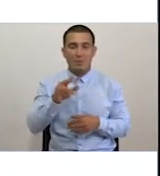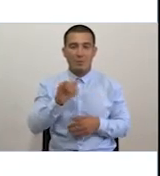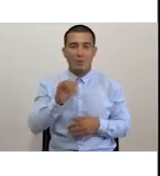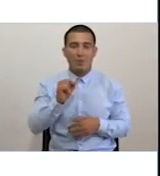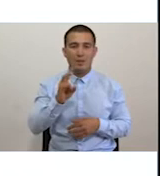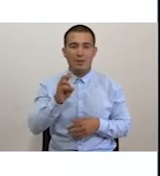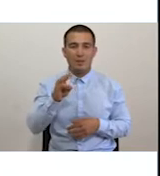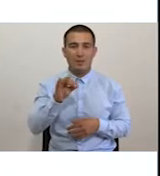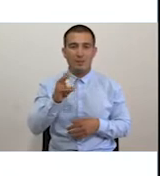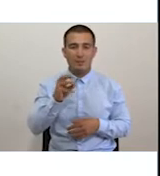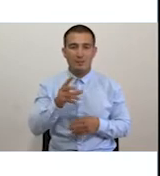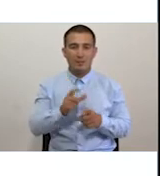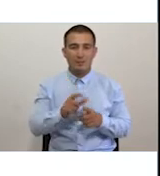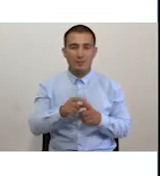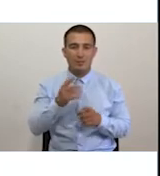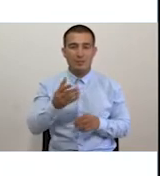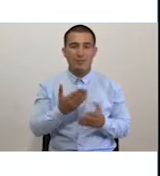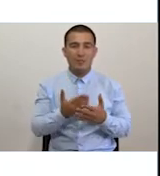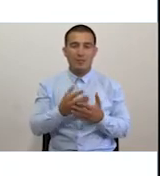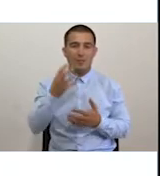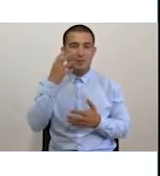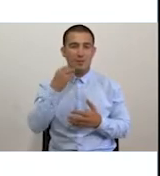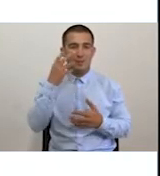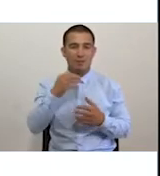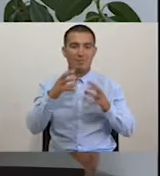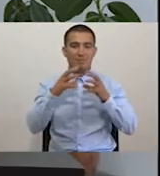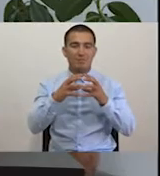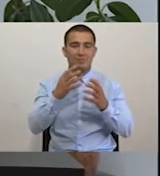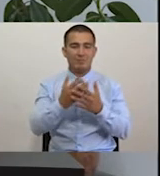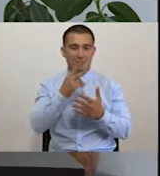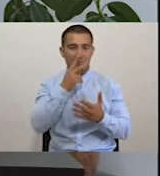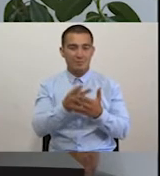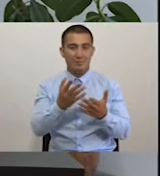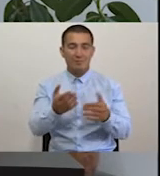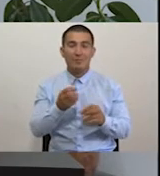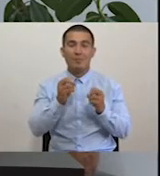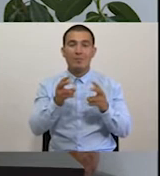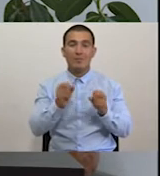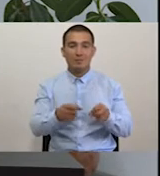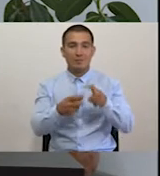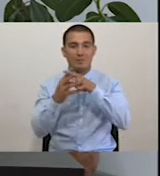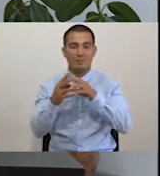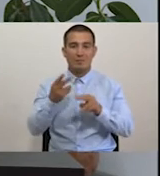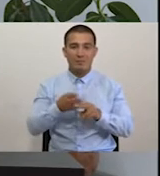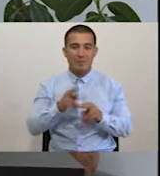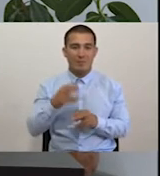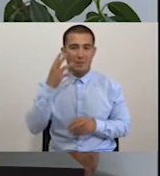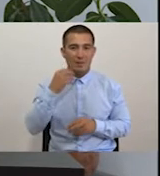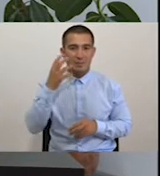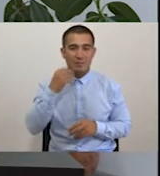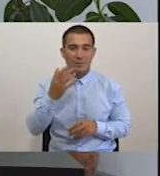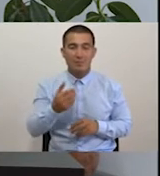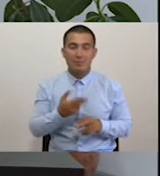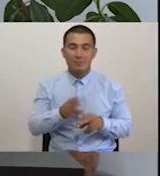sizga mana shu naturadagi olmaning puantilizm usulida chizishni o'rgatib beraman. Diqqatli bo'ling,